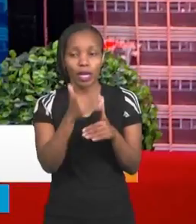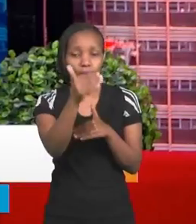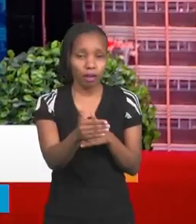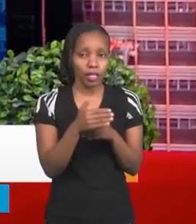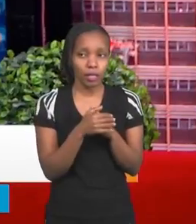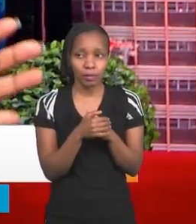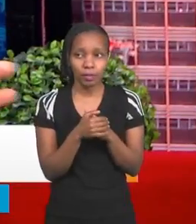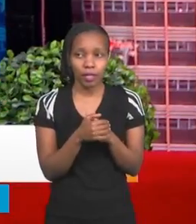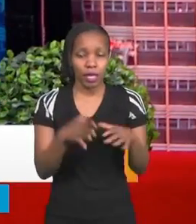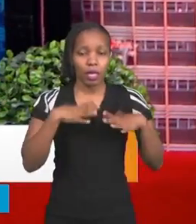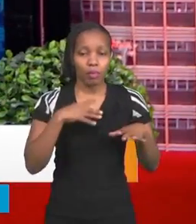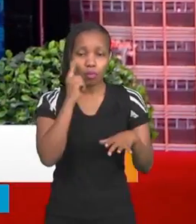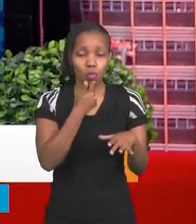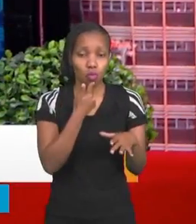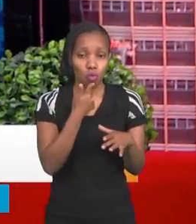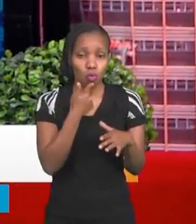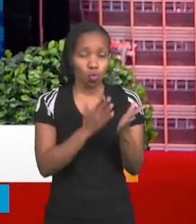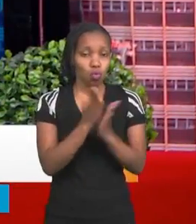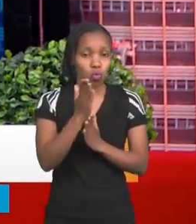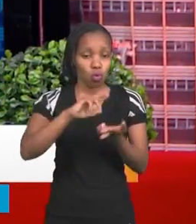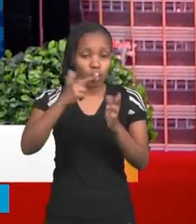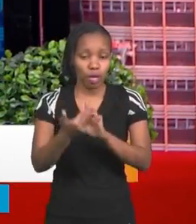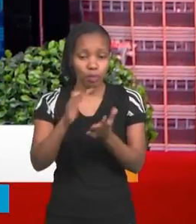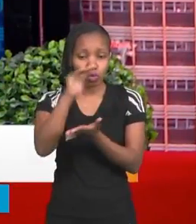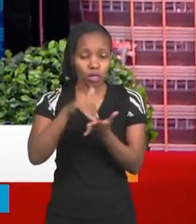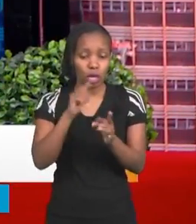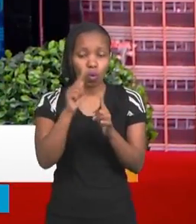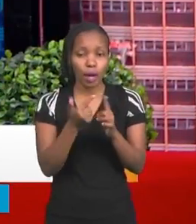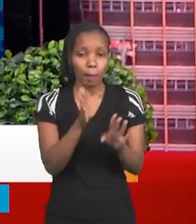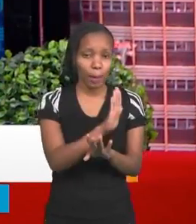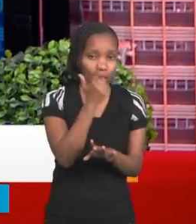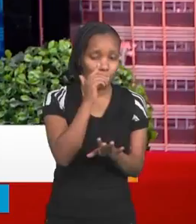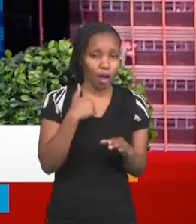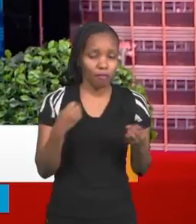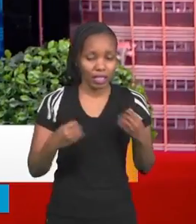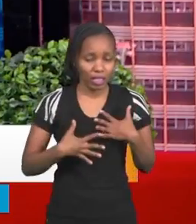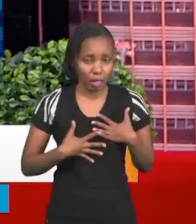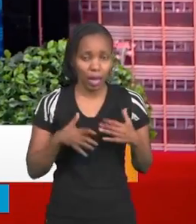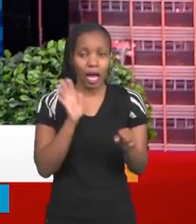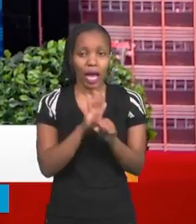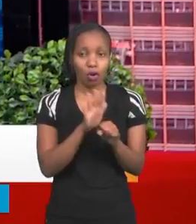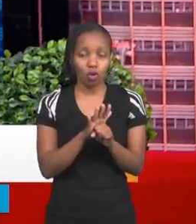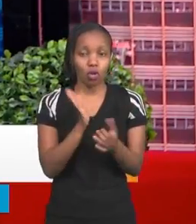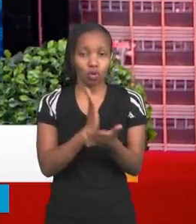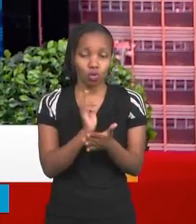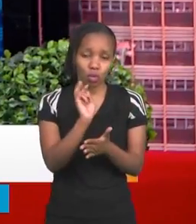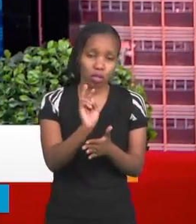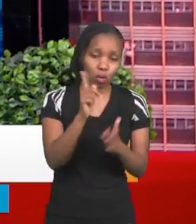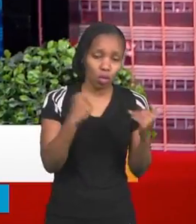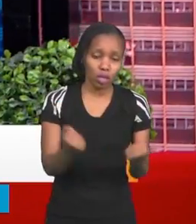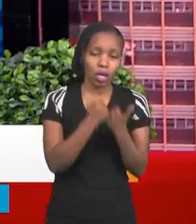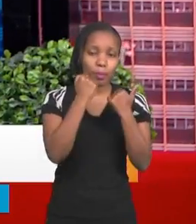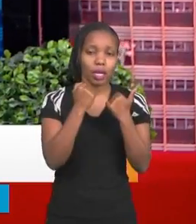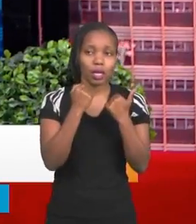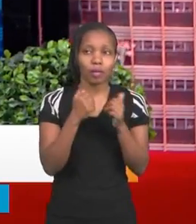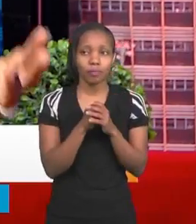most of the people who go through rehab, when they go back home, there's a lot of stigma still. And we've seen that in the ones we've discharged. And